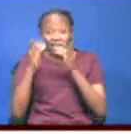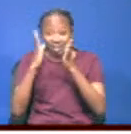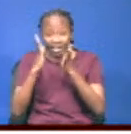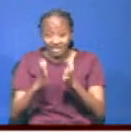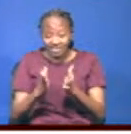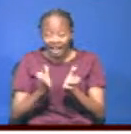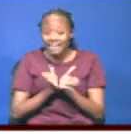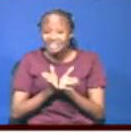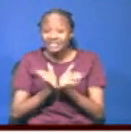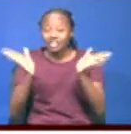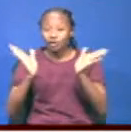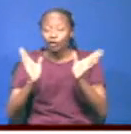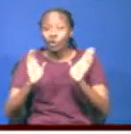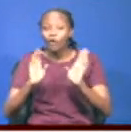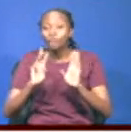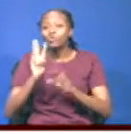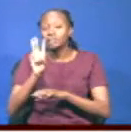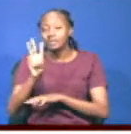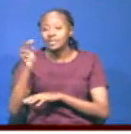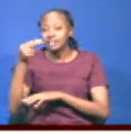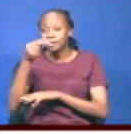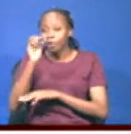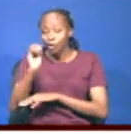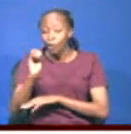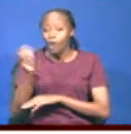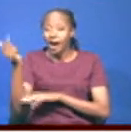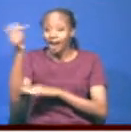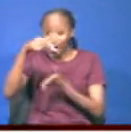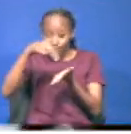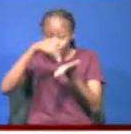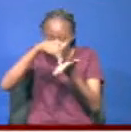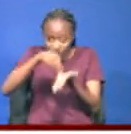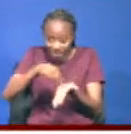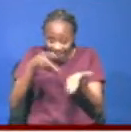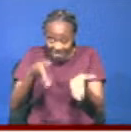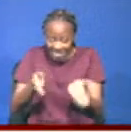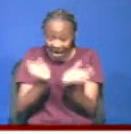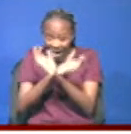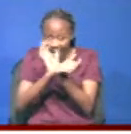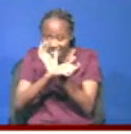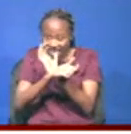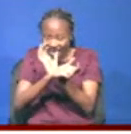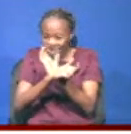World Health Organization is standing here in Kasarani. So,